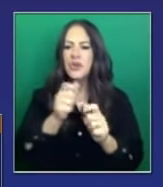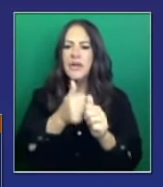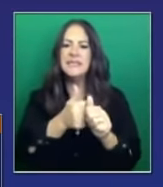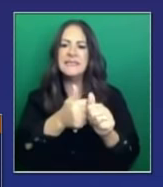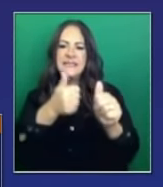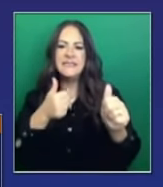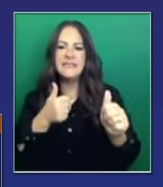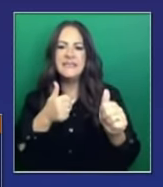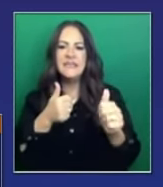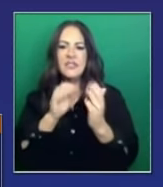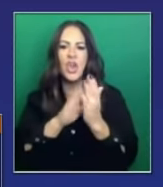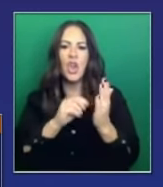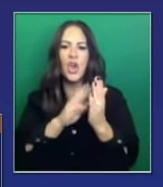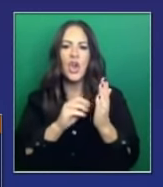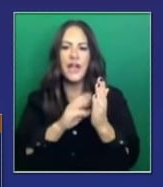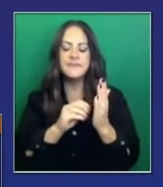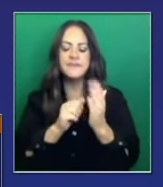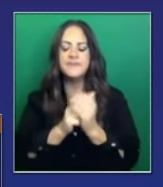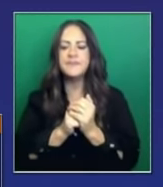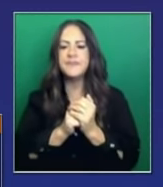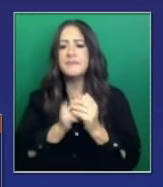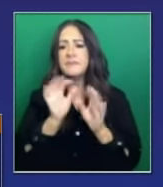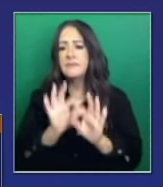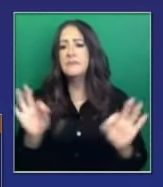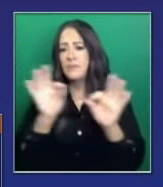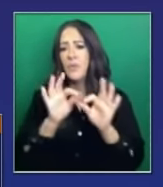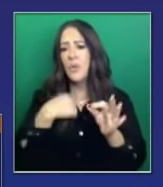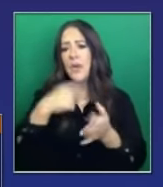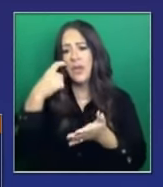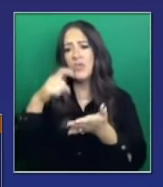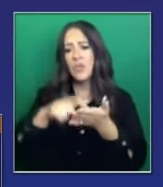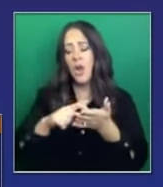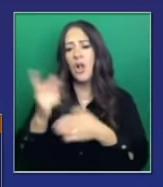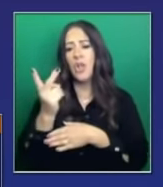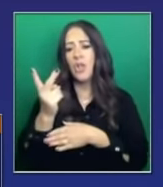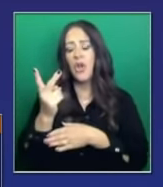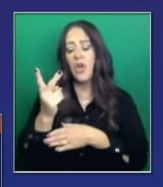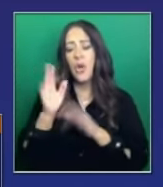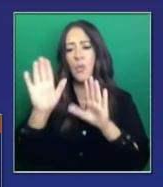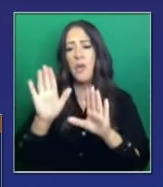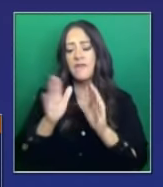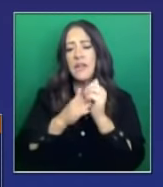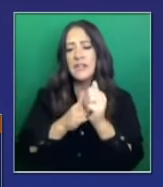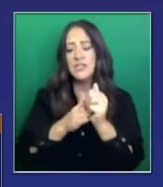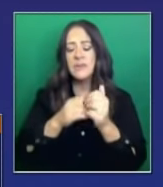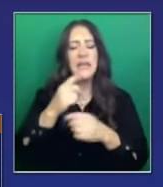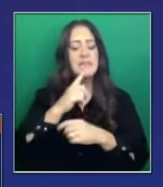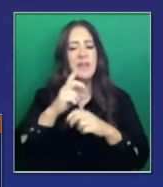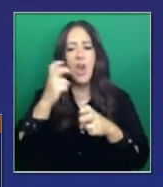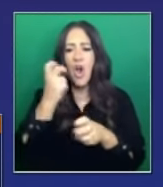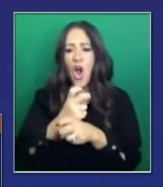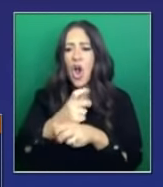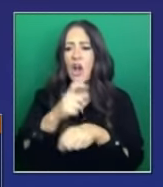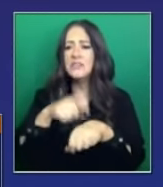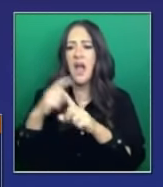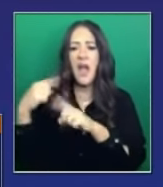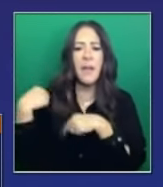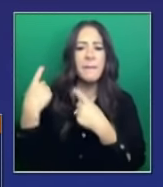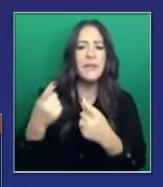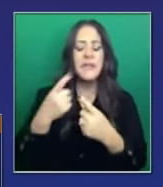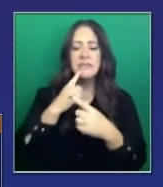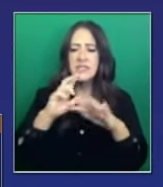also so important. That needs to be acknowledged as well. It's been trying, it's been challenging. And so I want to just, before I